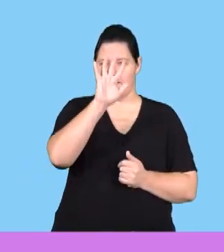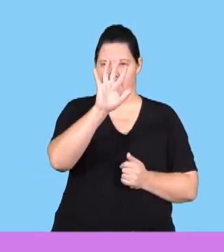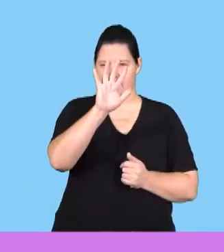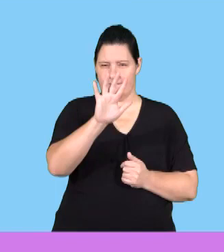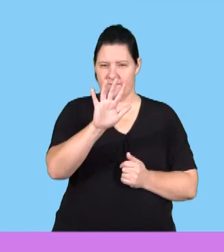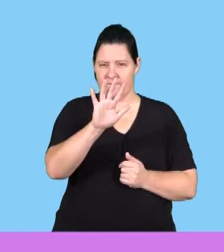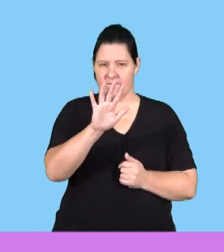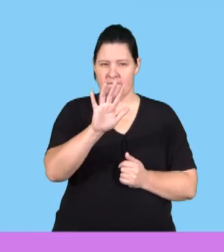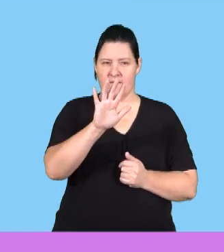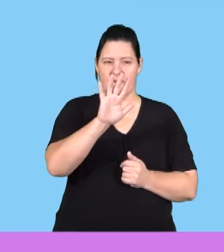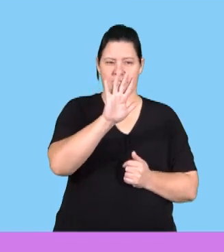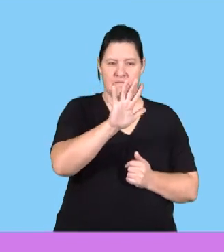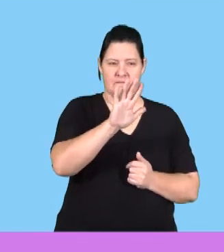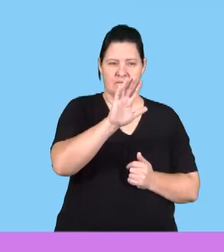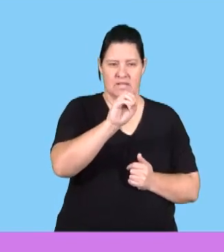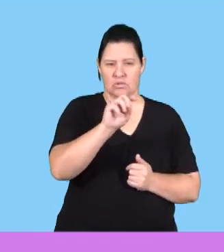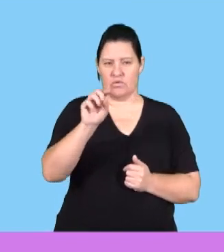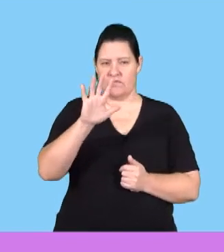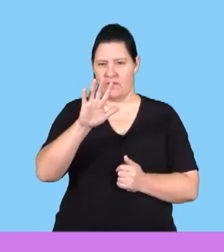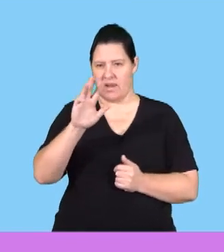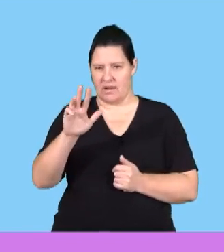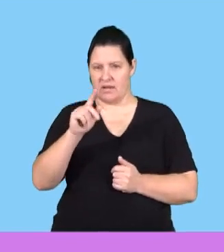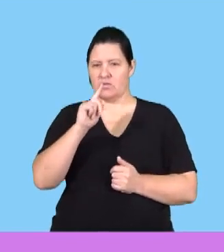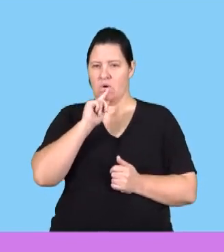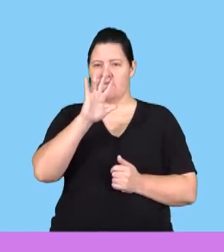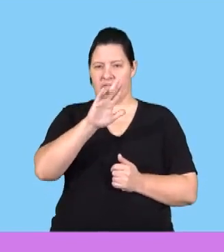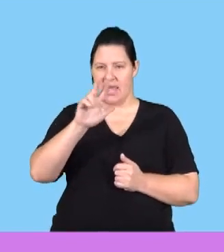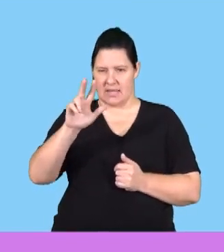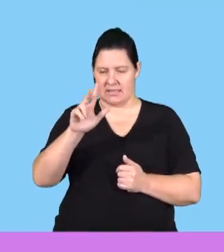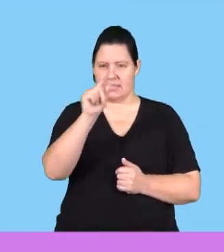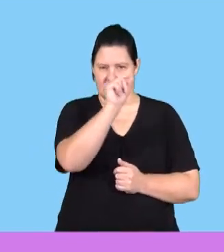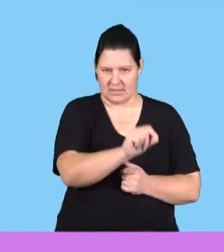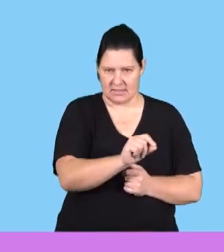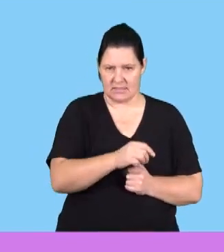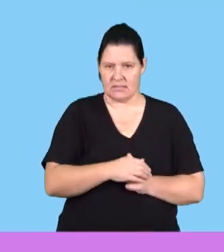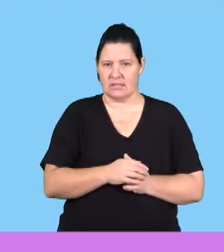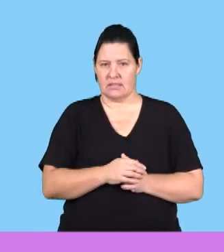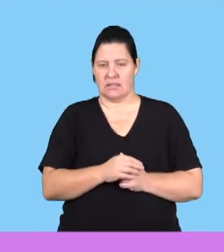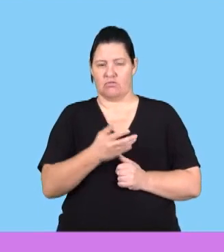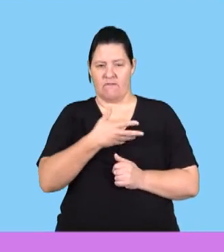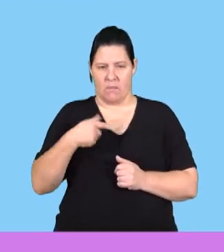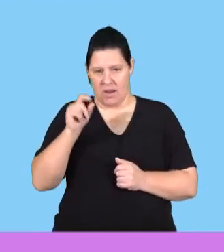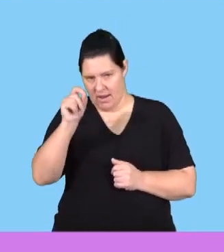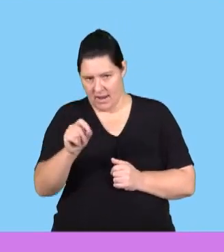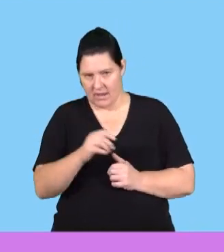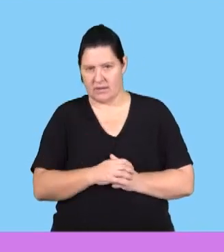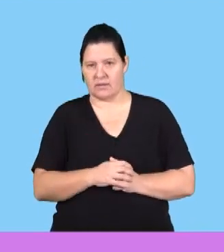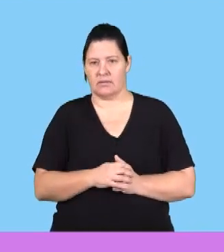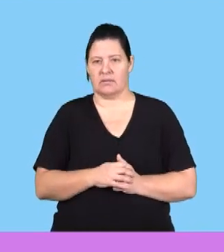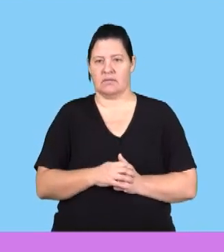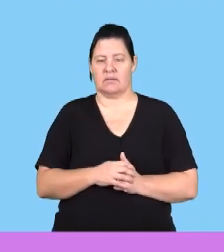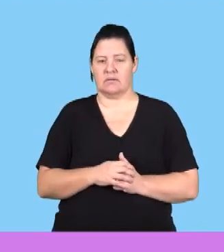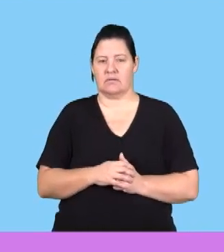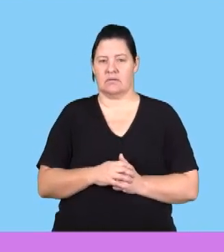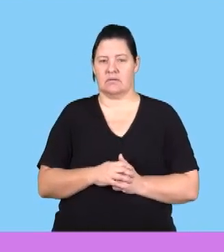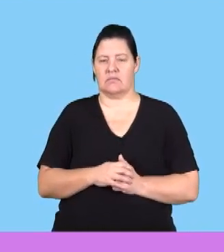at 50 and 59, between that range. So we agree 58 is definitely there. So I'm going to list, and again,